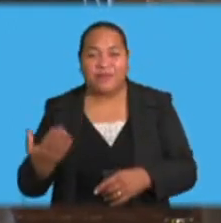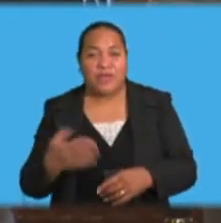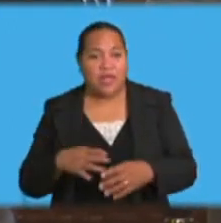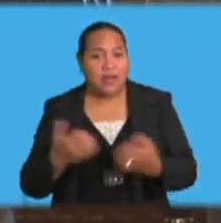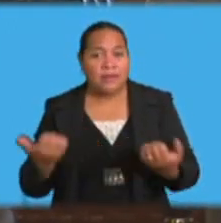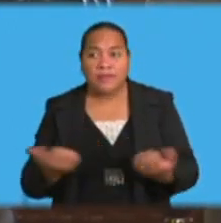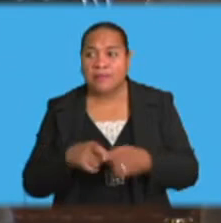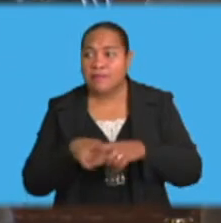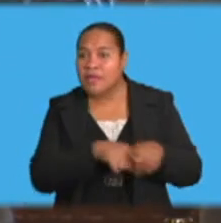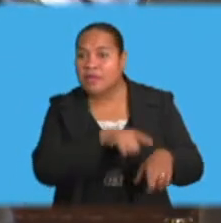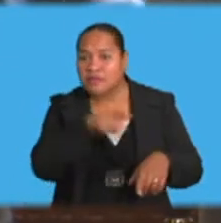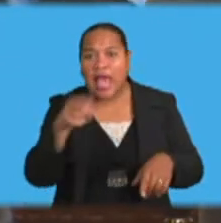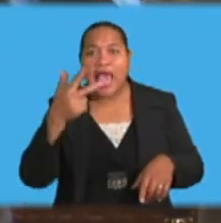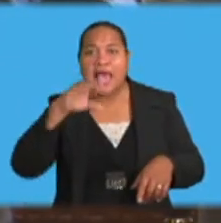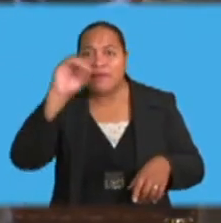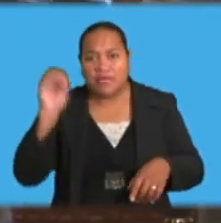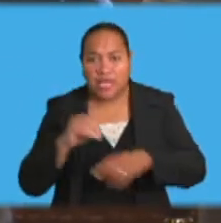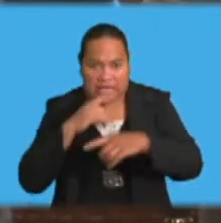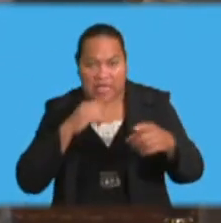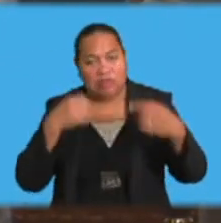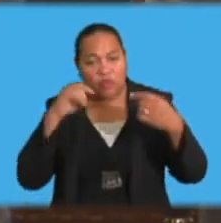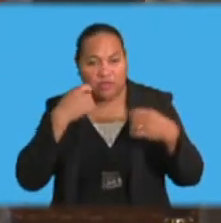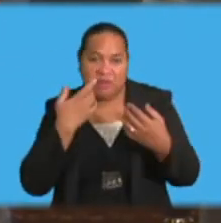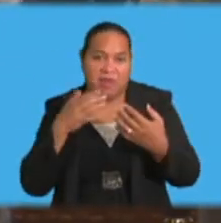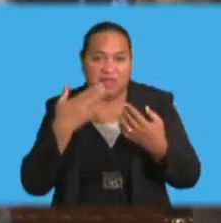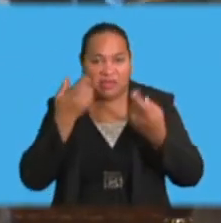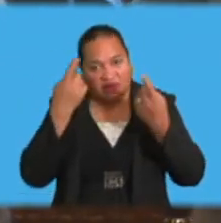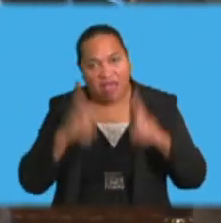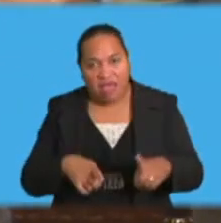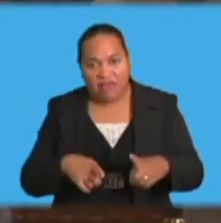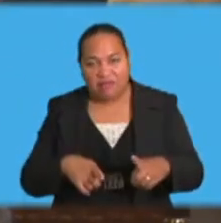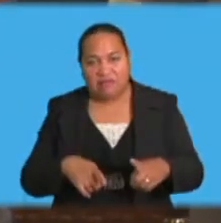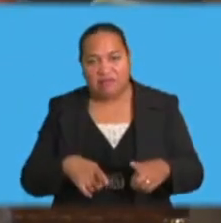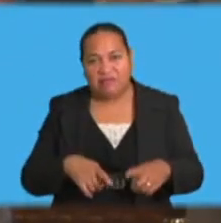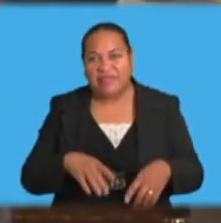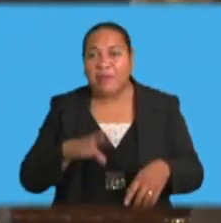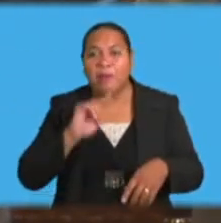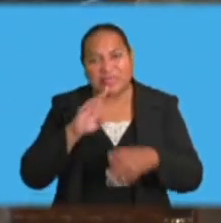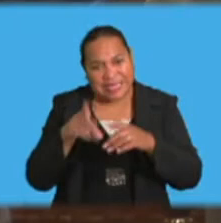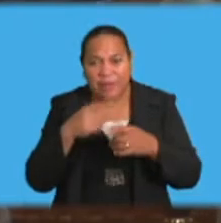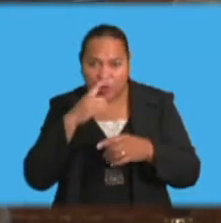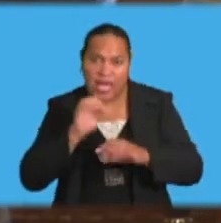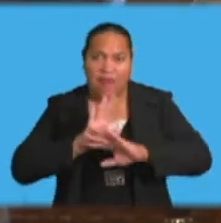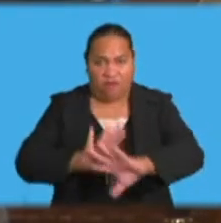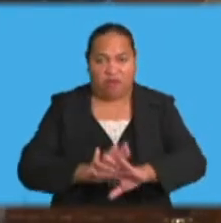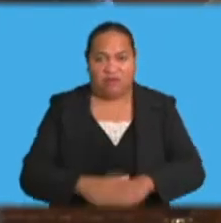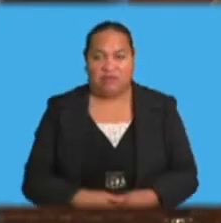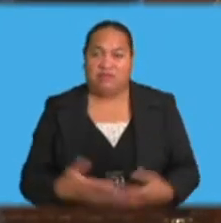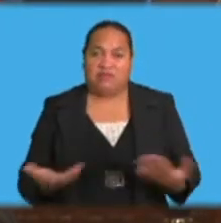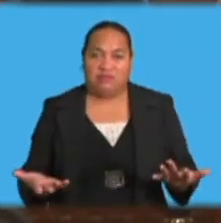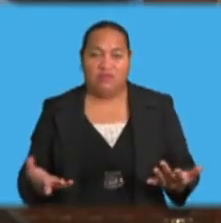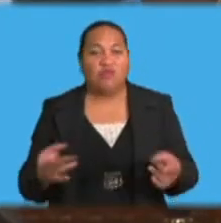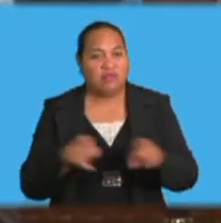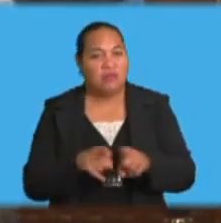will die from something that we could have avoided. 80% of all of us, members of parliament, we will die. So 80% of all